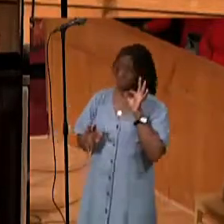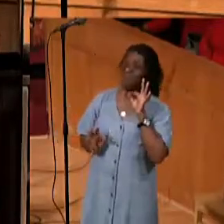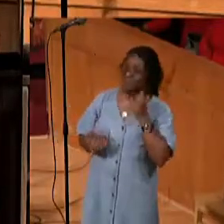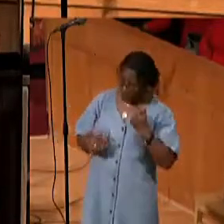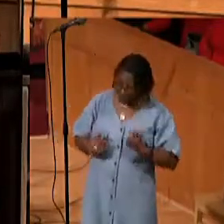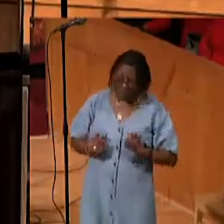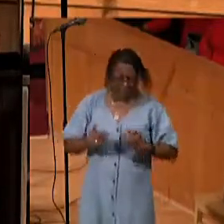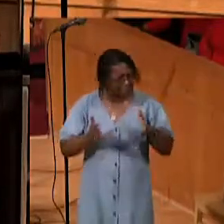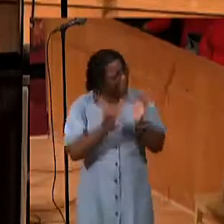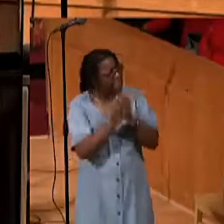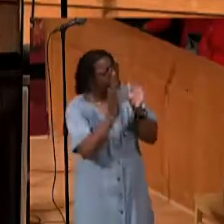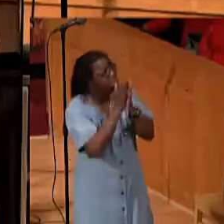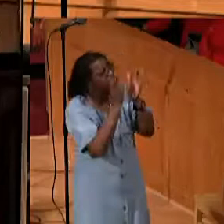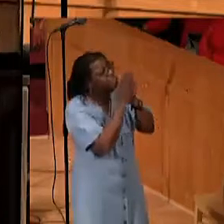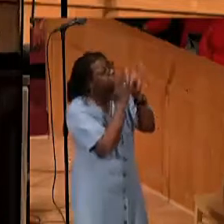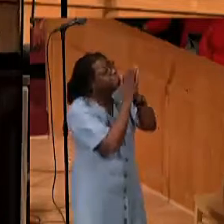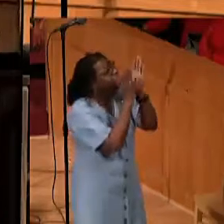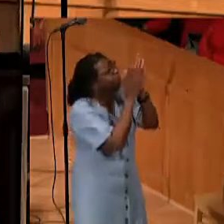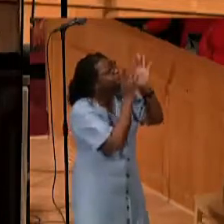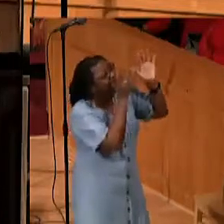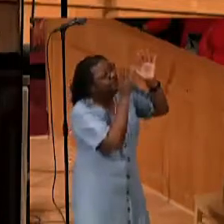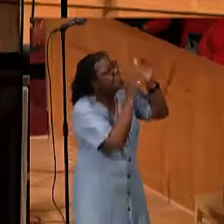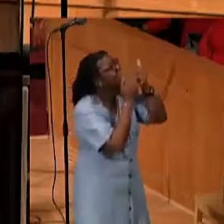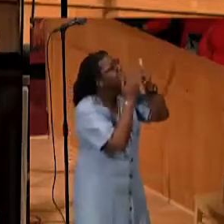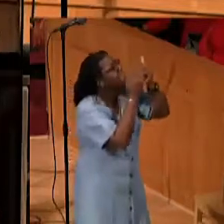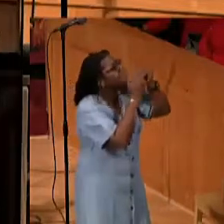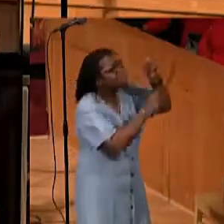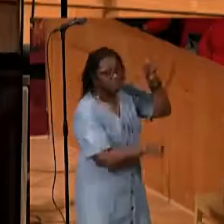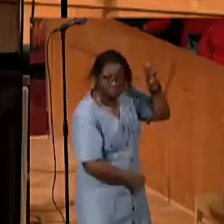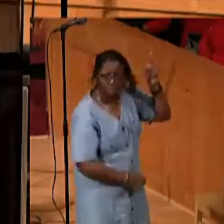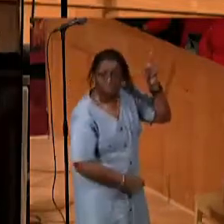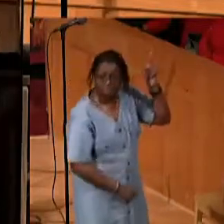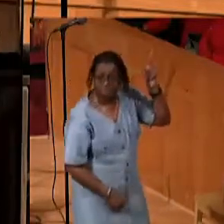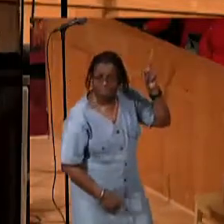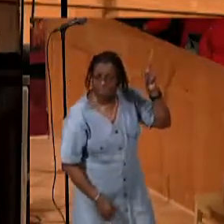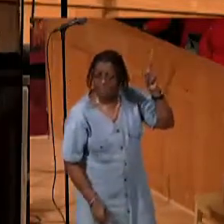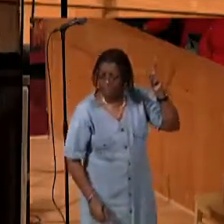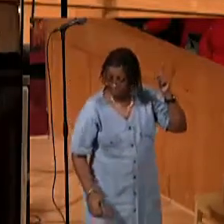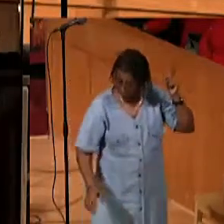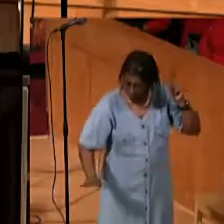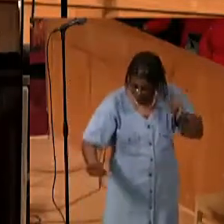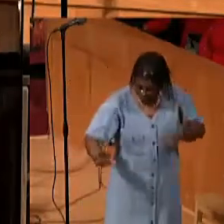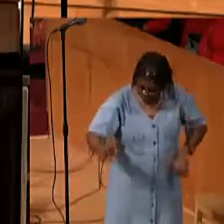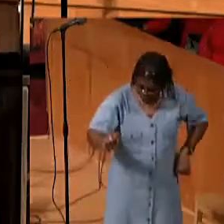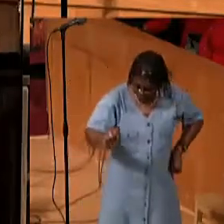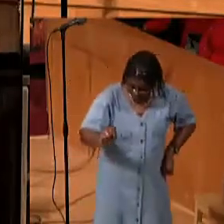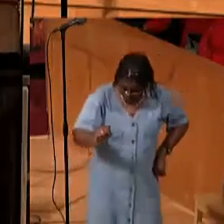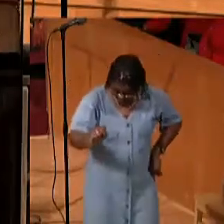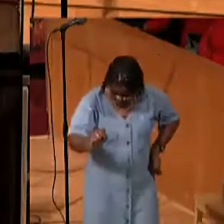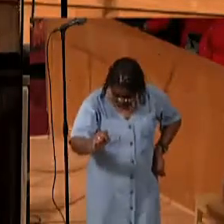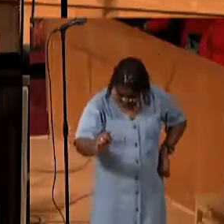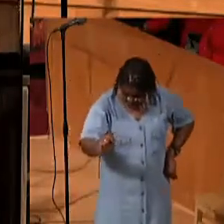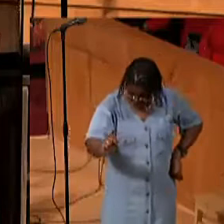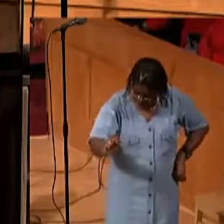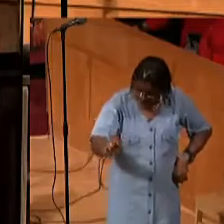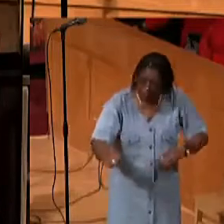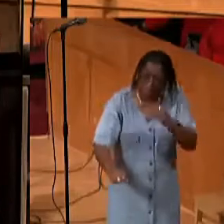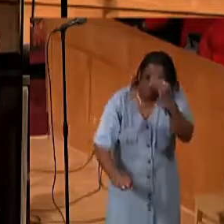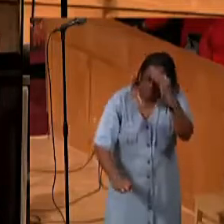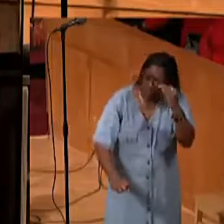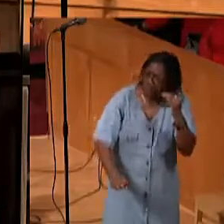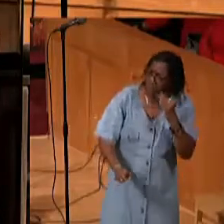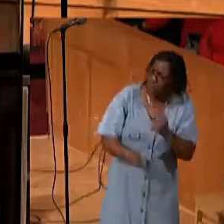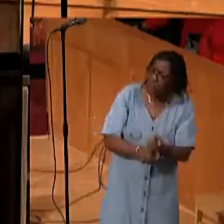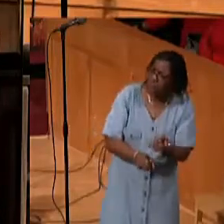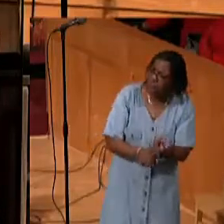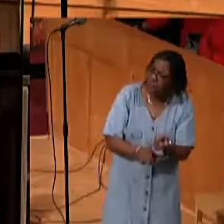My God. God. Listen. And so Mary, every year, y'all,